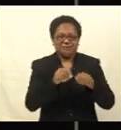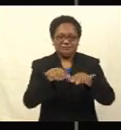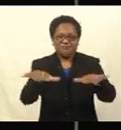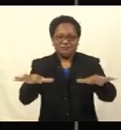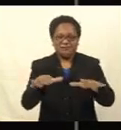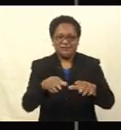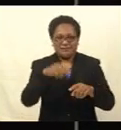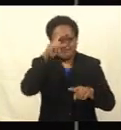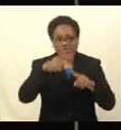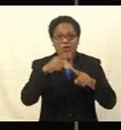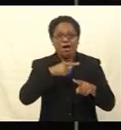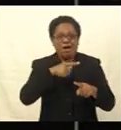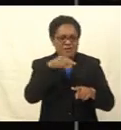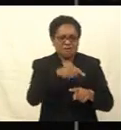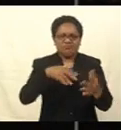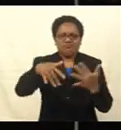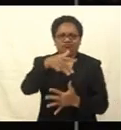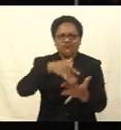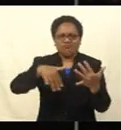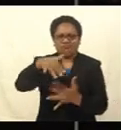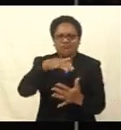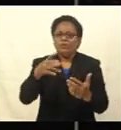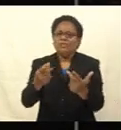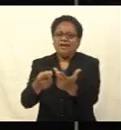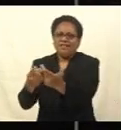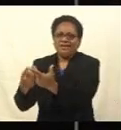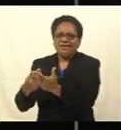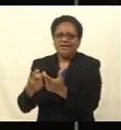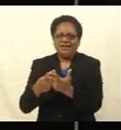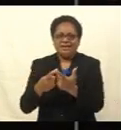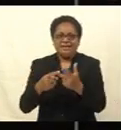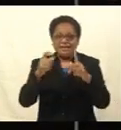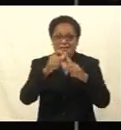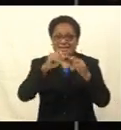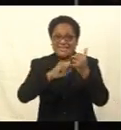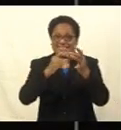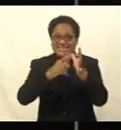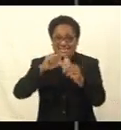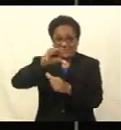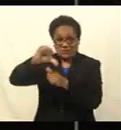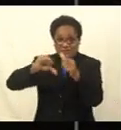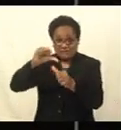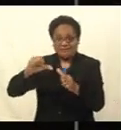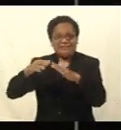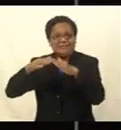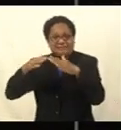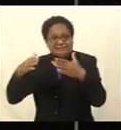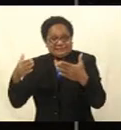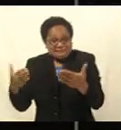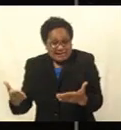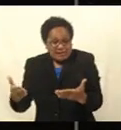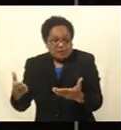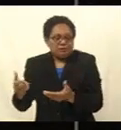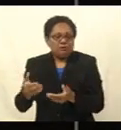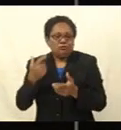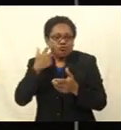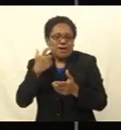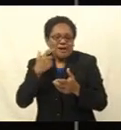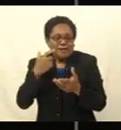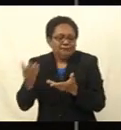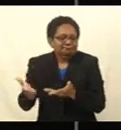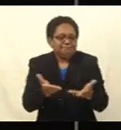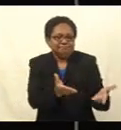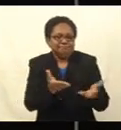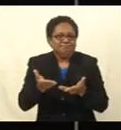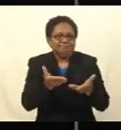their constant interaction with the public. The Psychiatric Survivors Association is now mobilizing whatever resources they have to